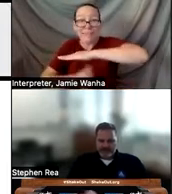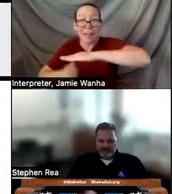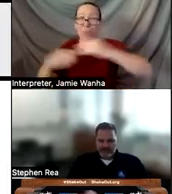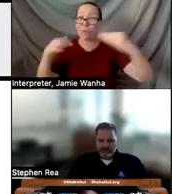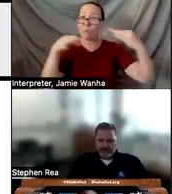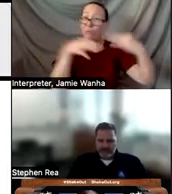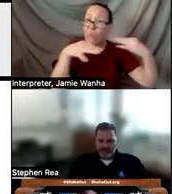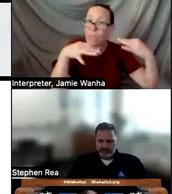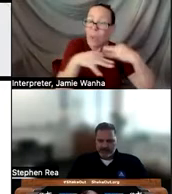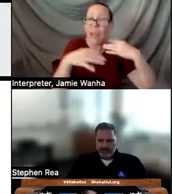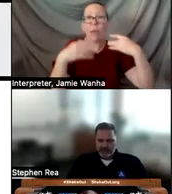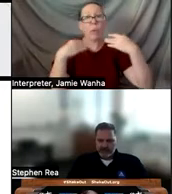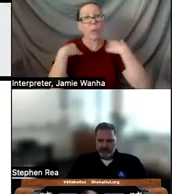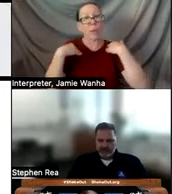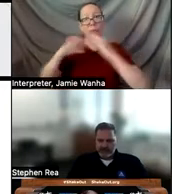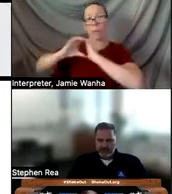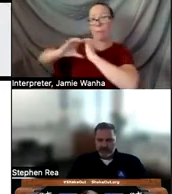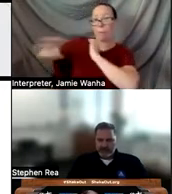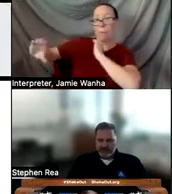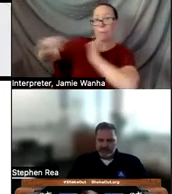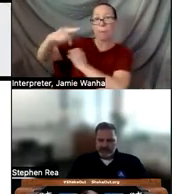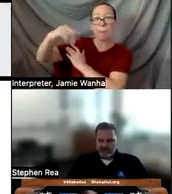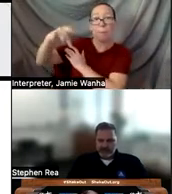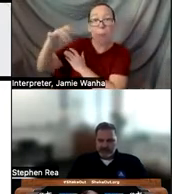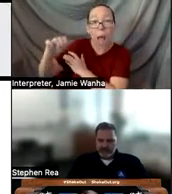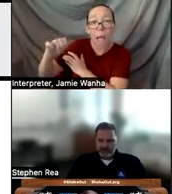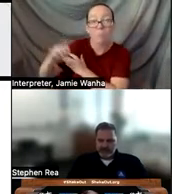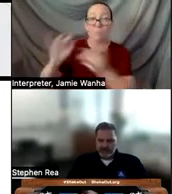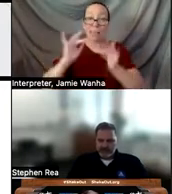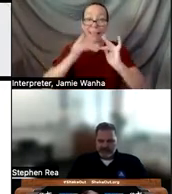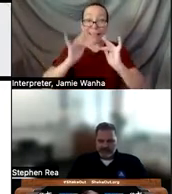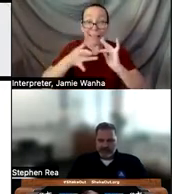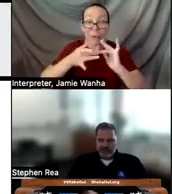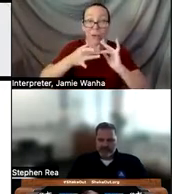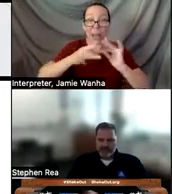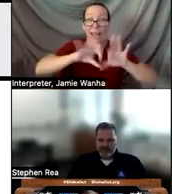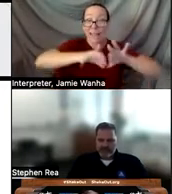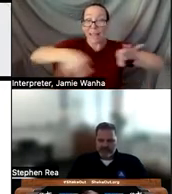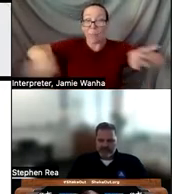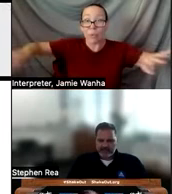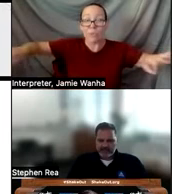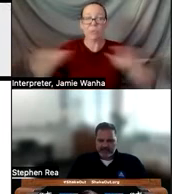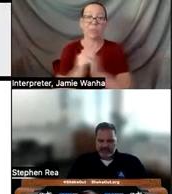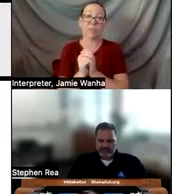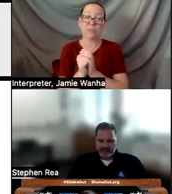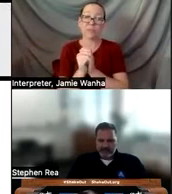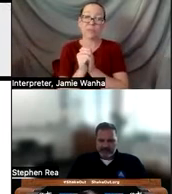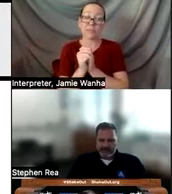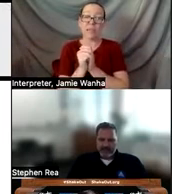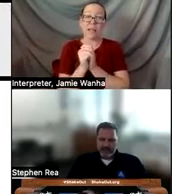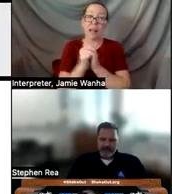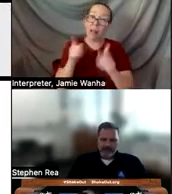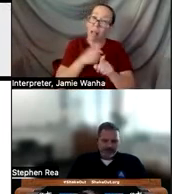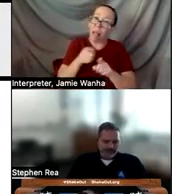and internet cables through there. And then it heads up through some of the most expensive properties in San Diego and finally goes off